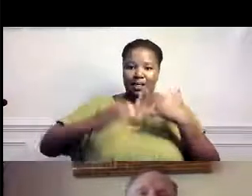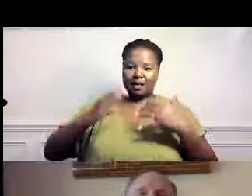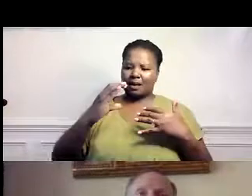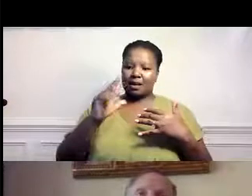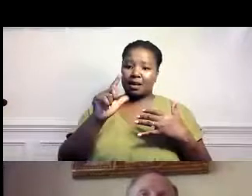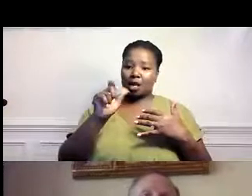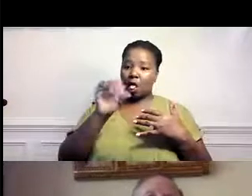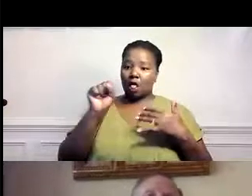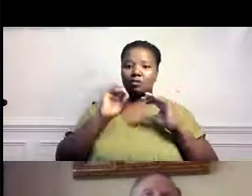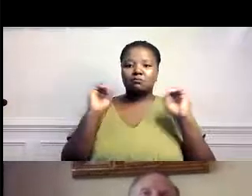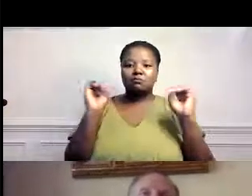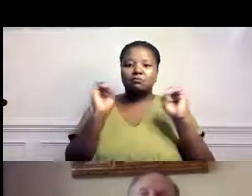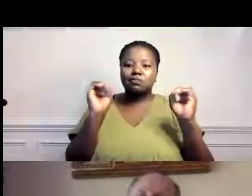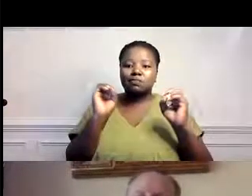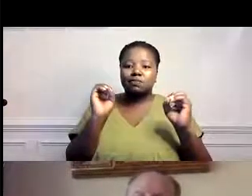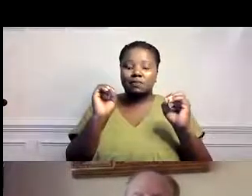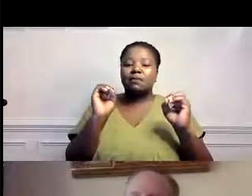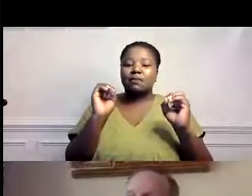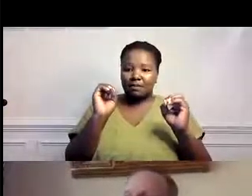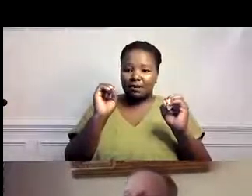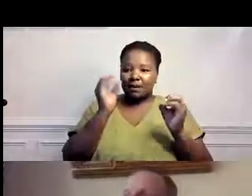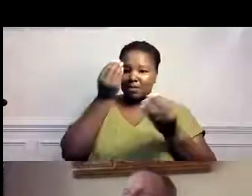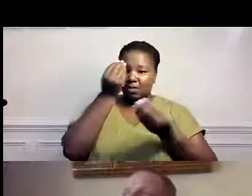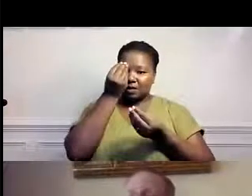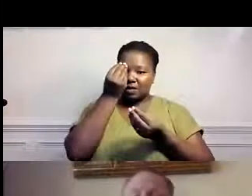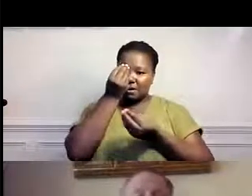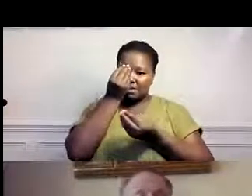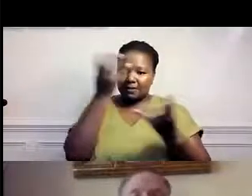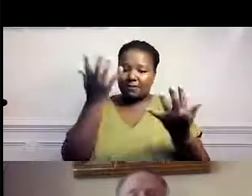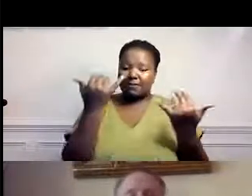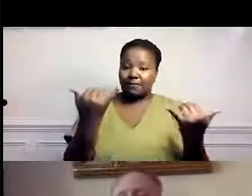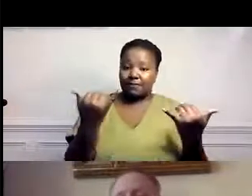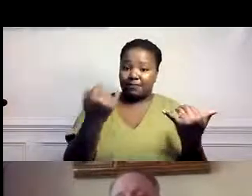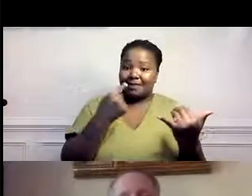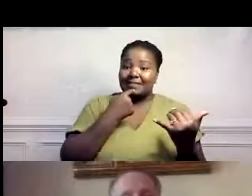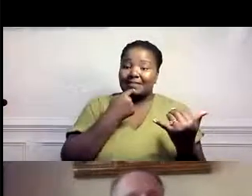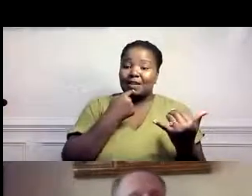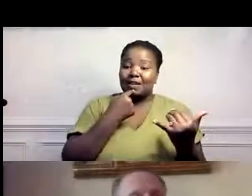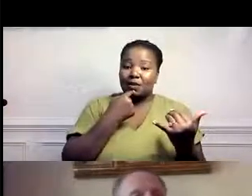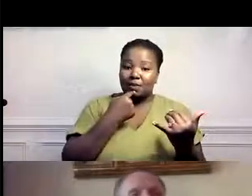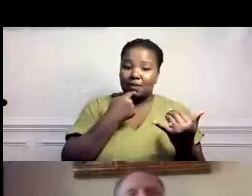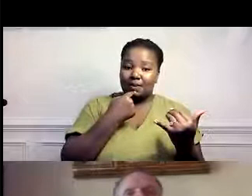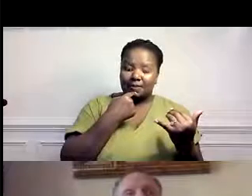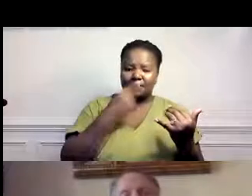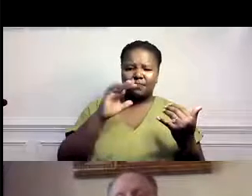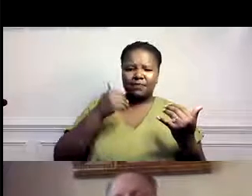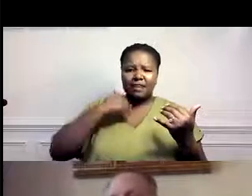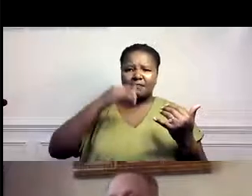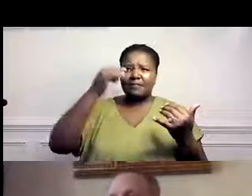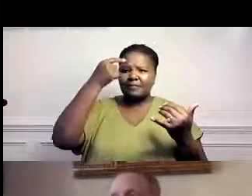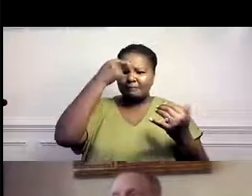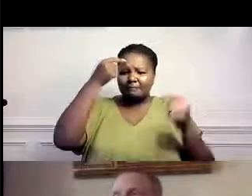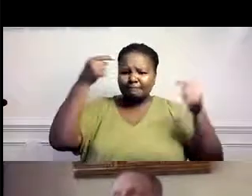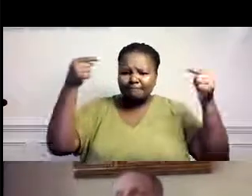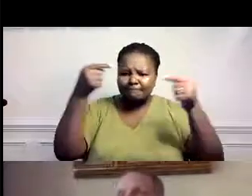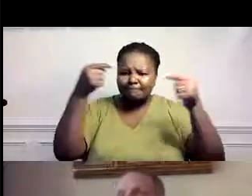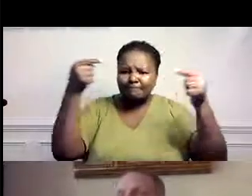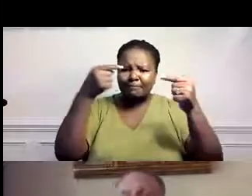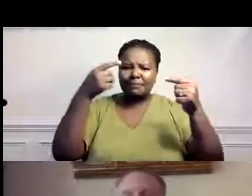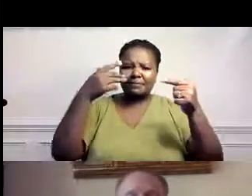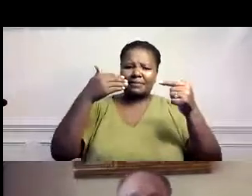they're advising people to contact their doctor if you have a headache, if you have any belly